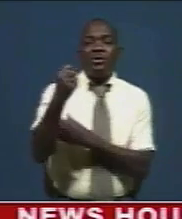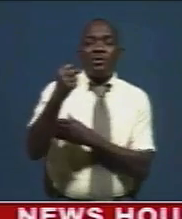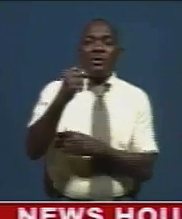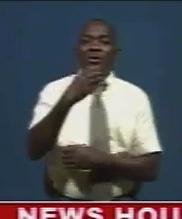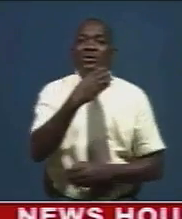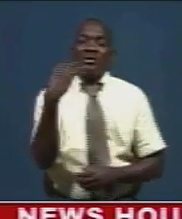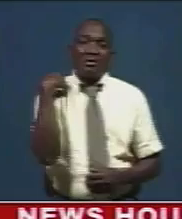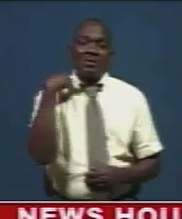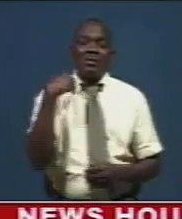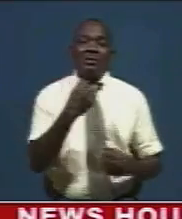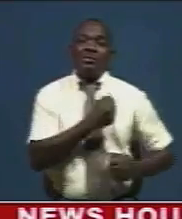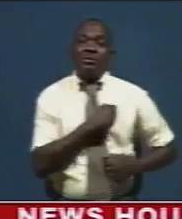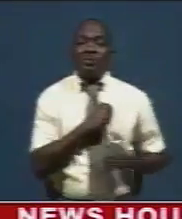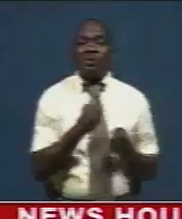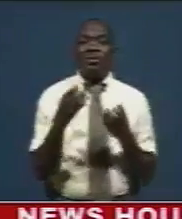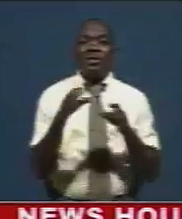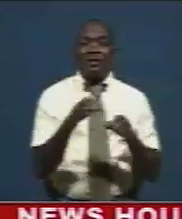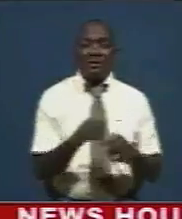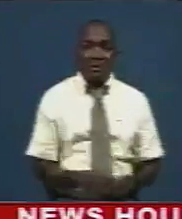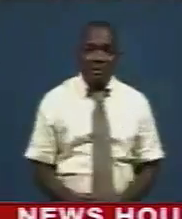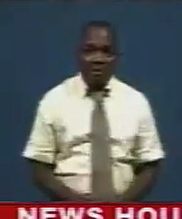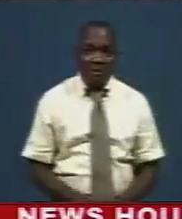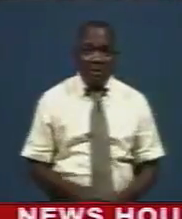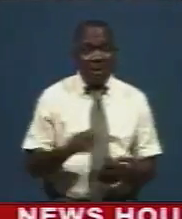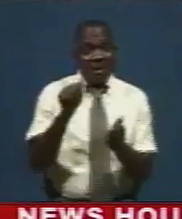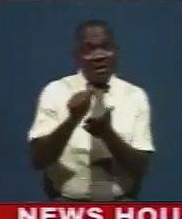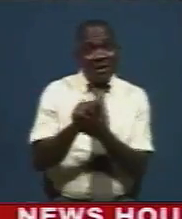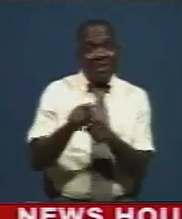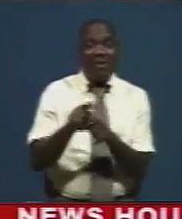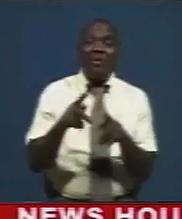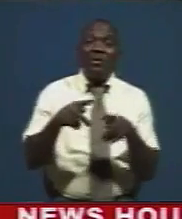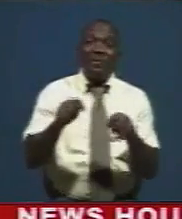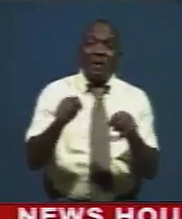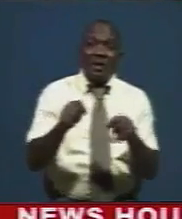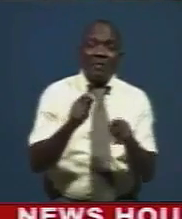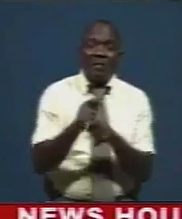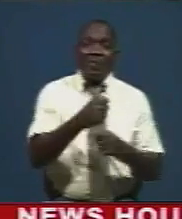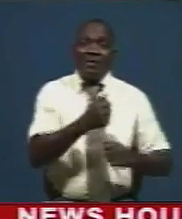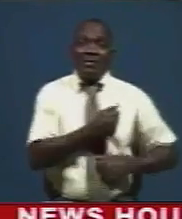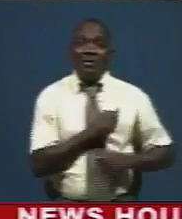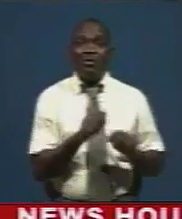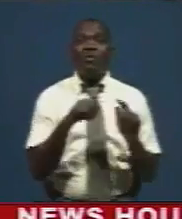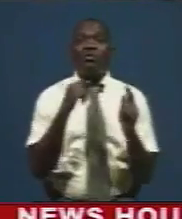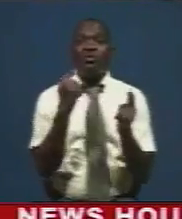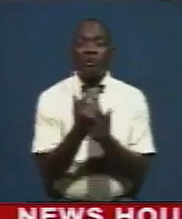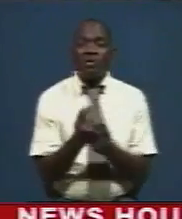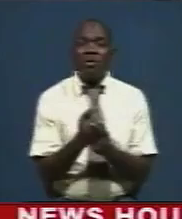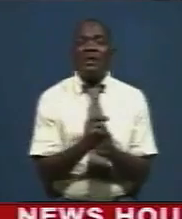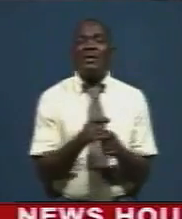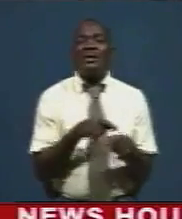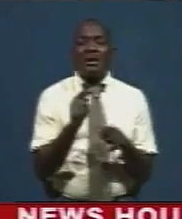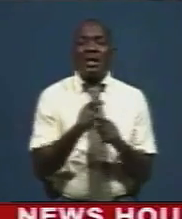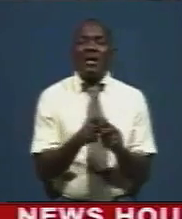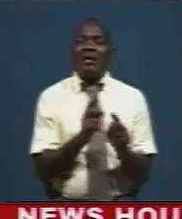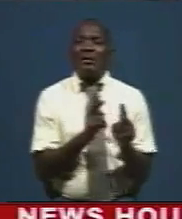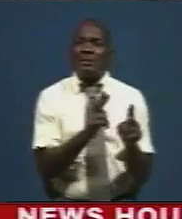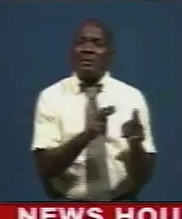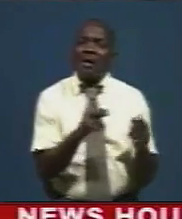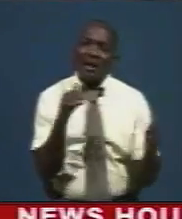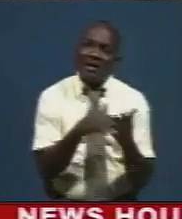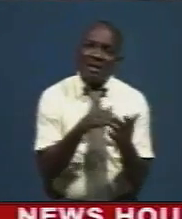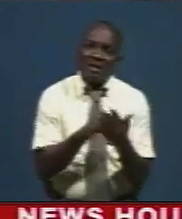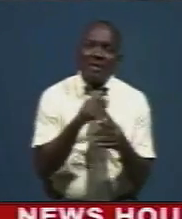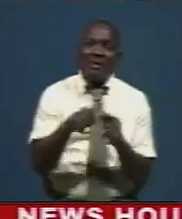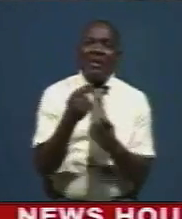Military Council, SMC. This was an attempt by the military regime to extend military rule instead